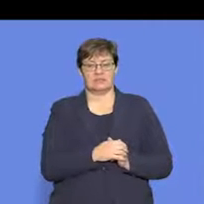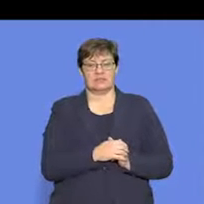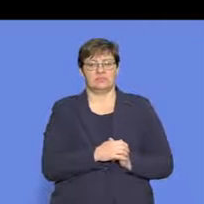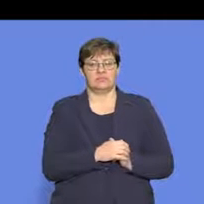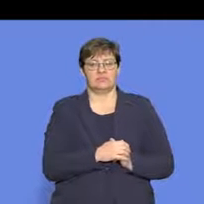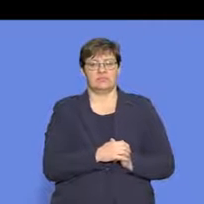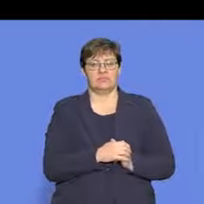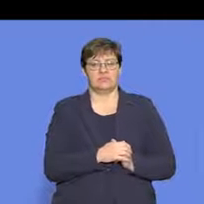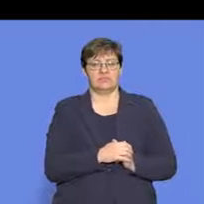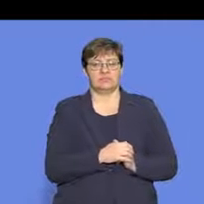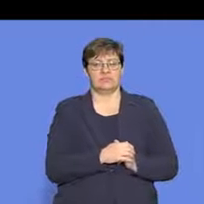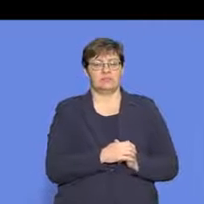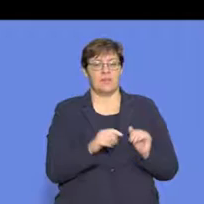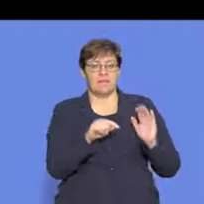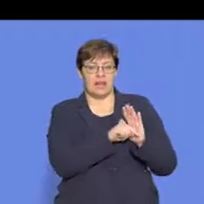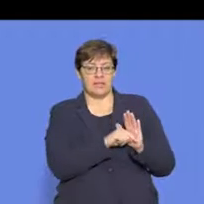just put those values in.